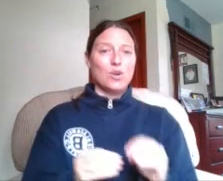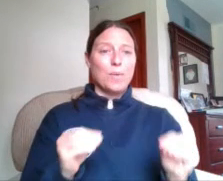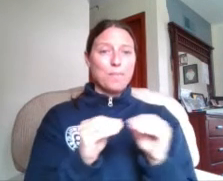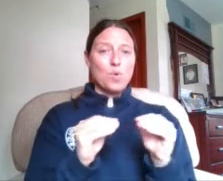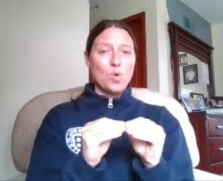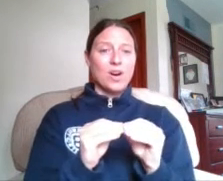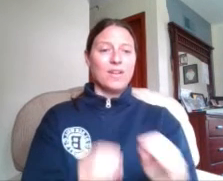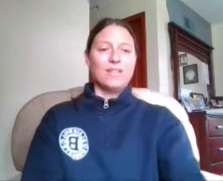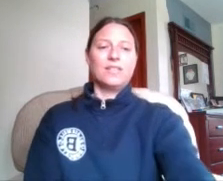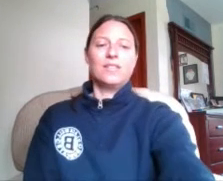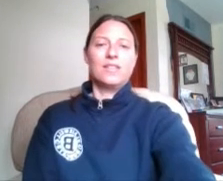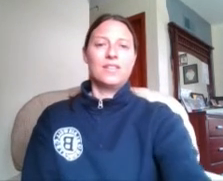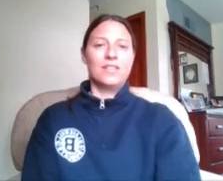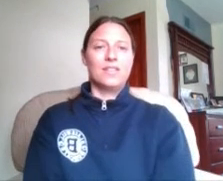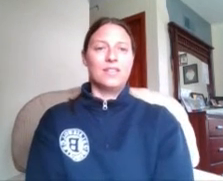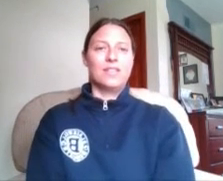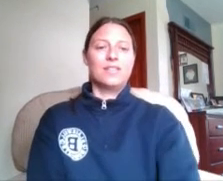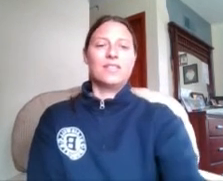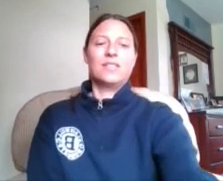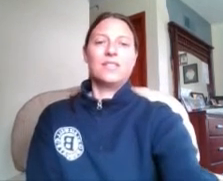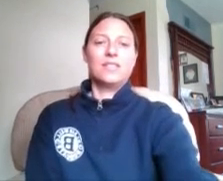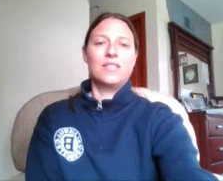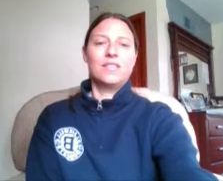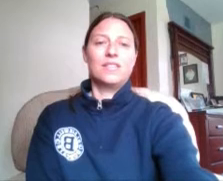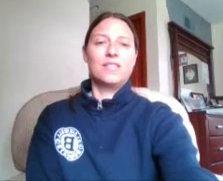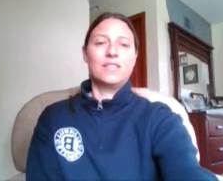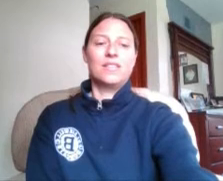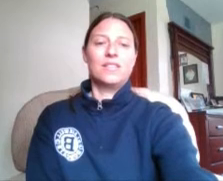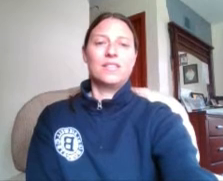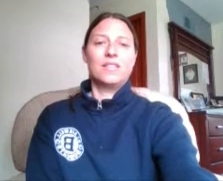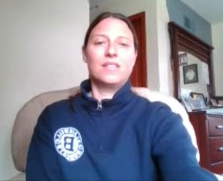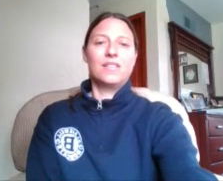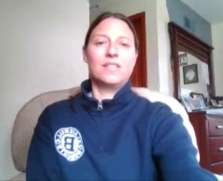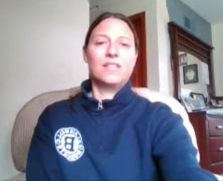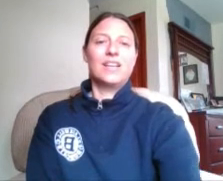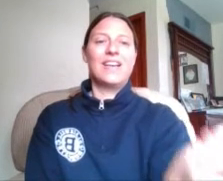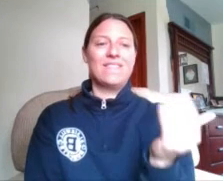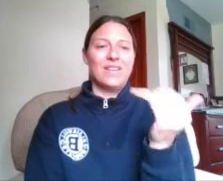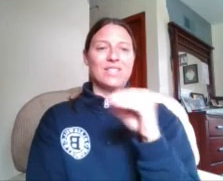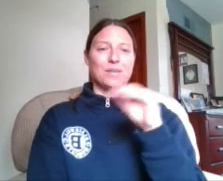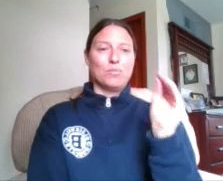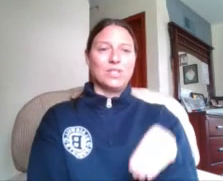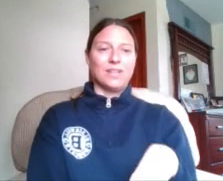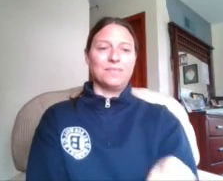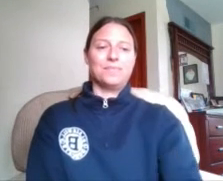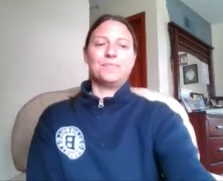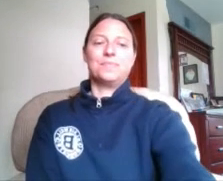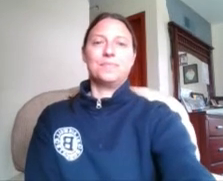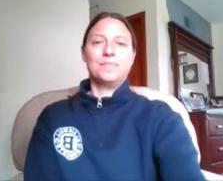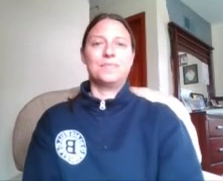Page 663. Again, we're going to use the